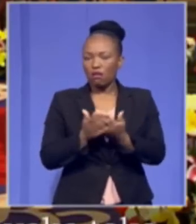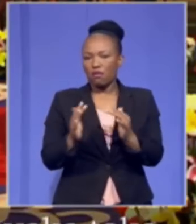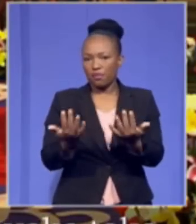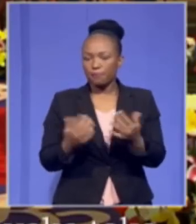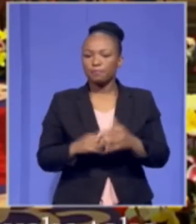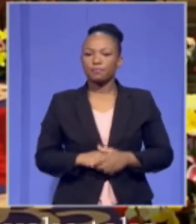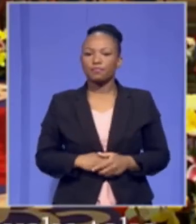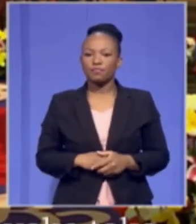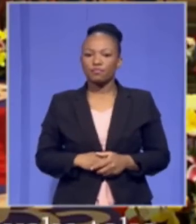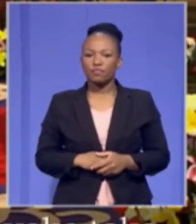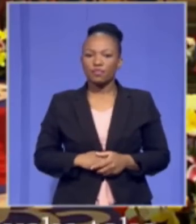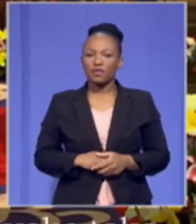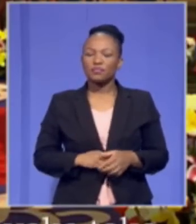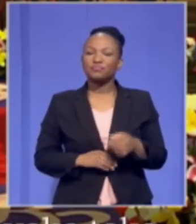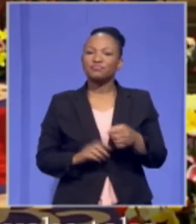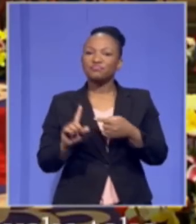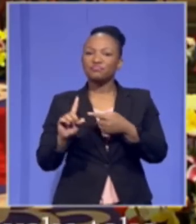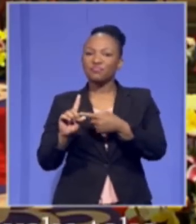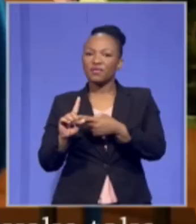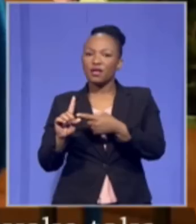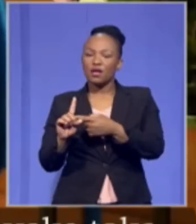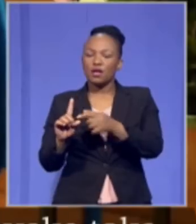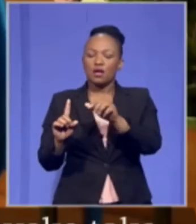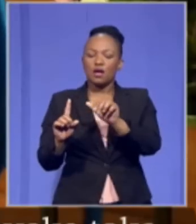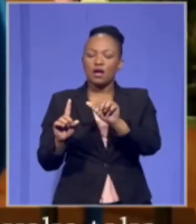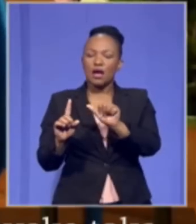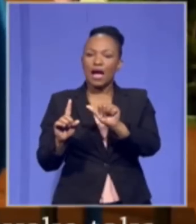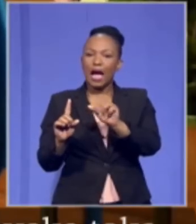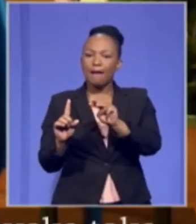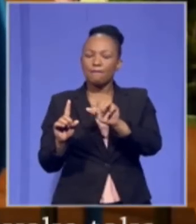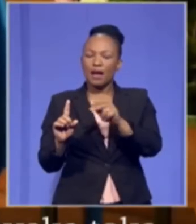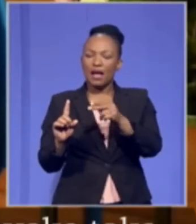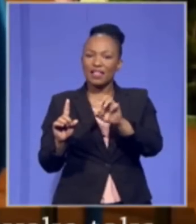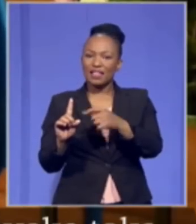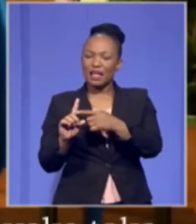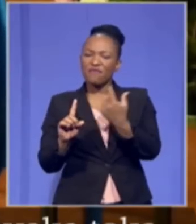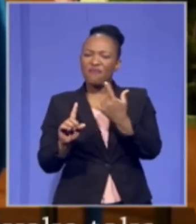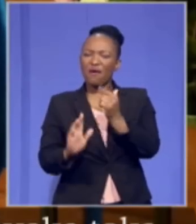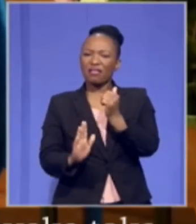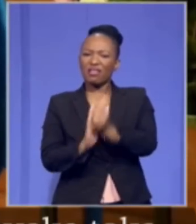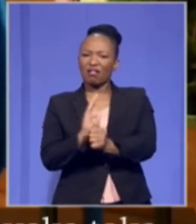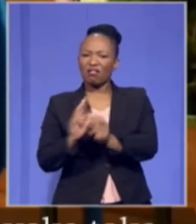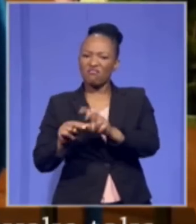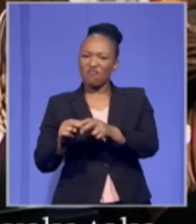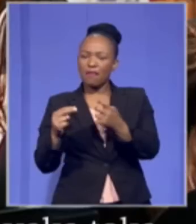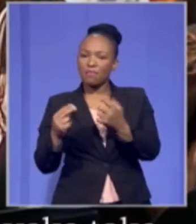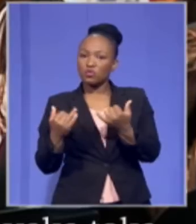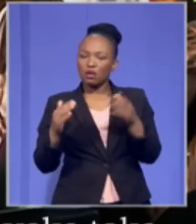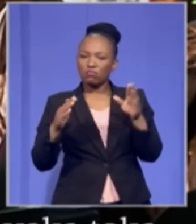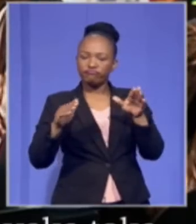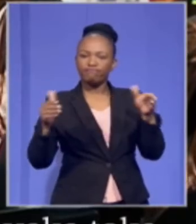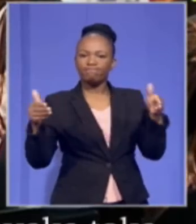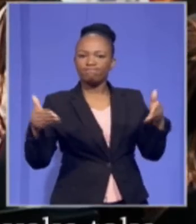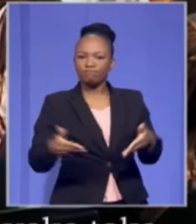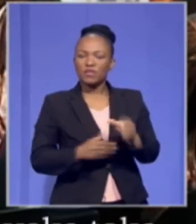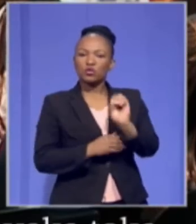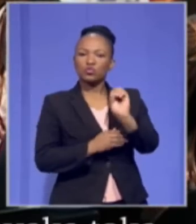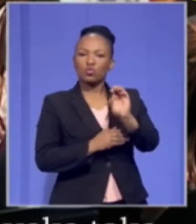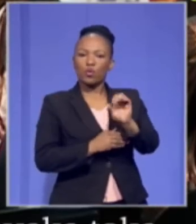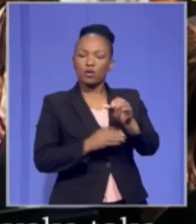Motswa sehlabelo wa Kato le Polao a Mantle Samane wa mengwaga e tshela o hlole ya bolokwa ka bohlabela bja Orlando go la Soweto. Badudi